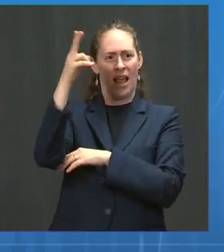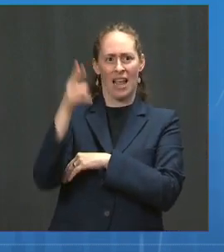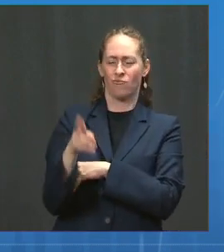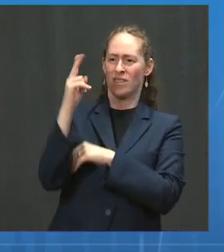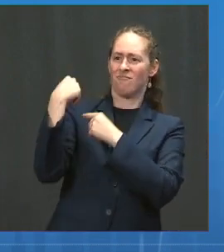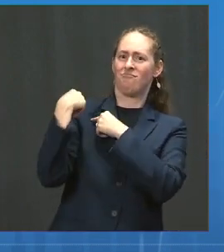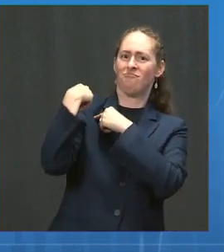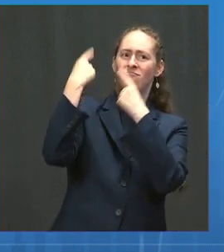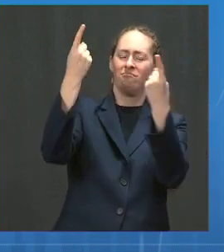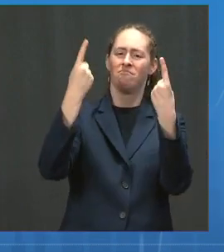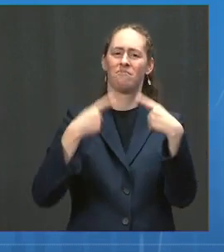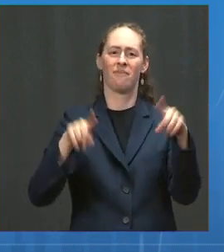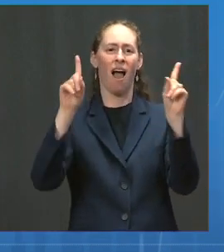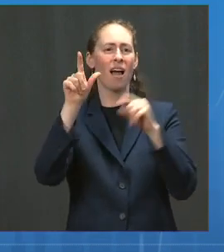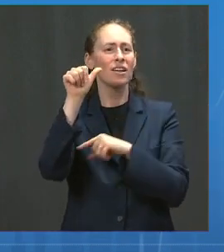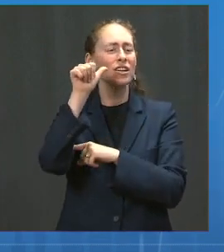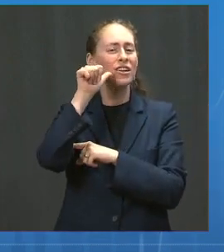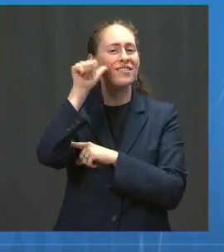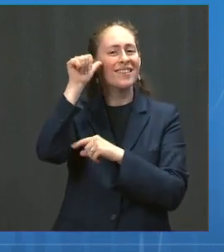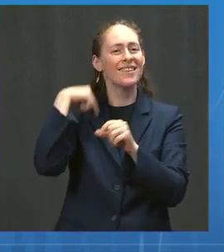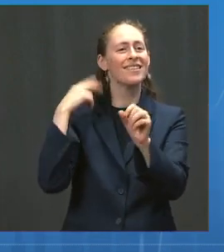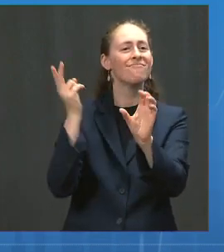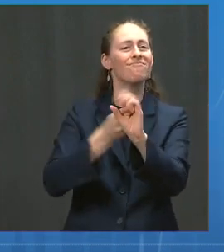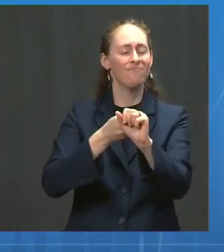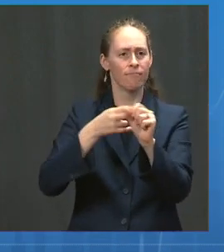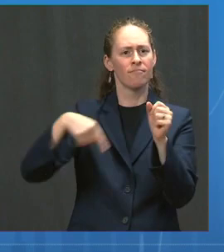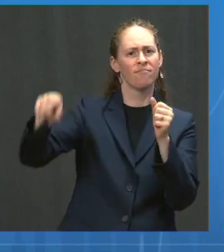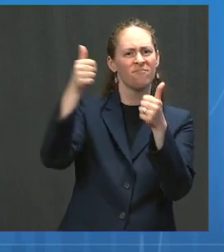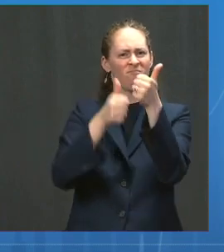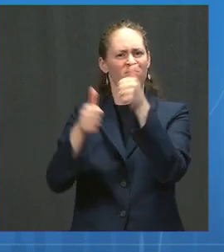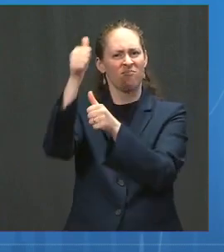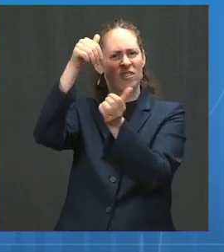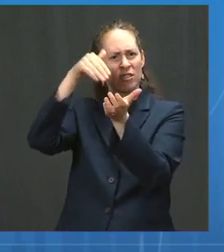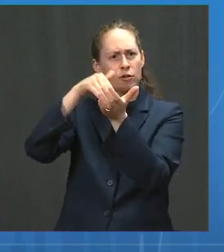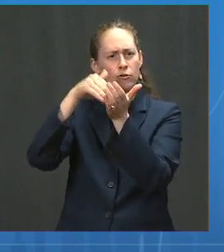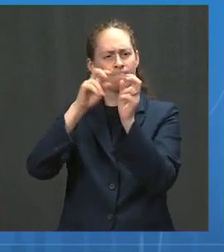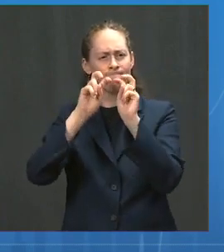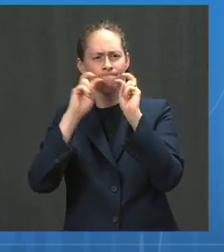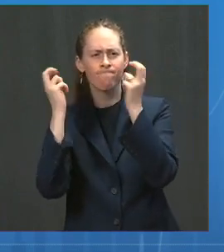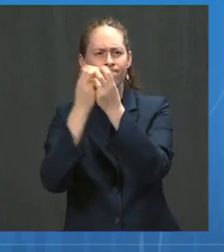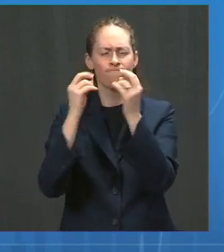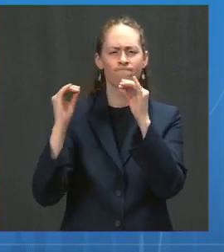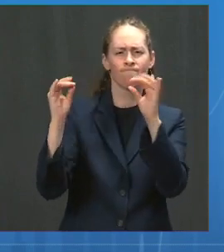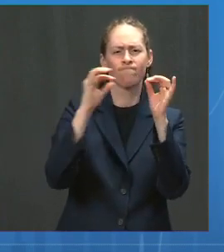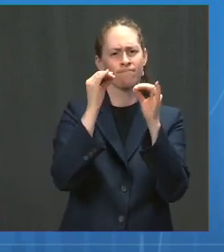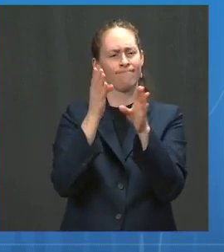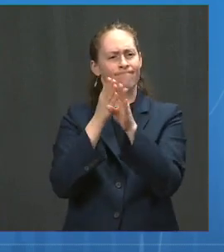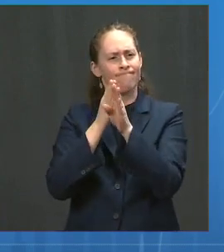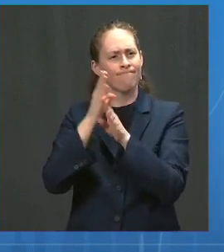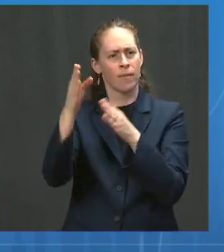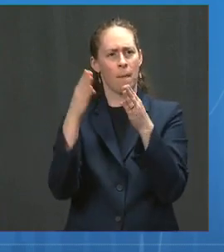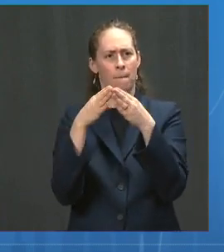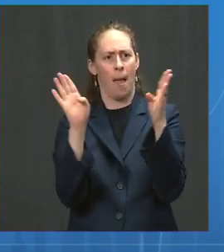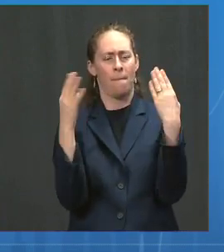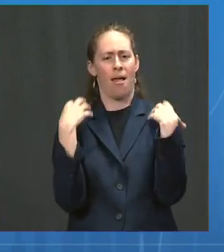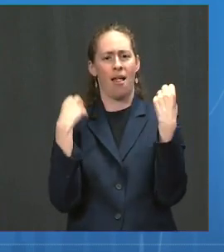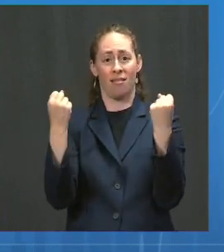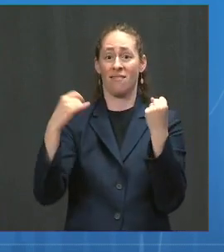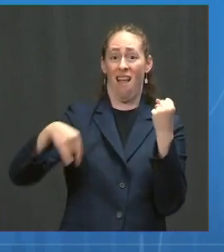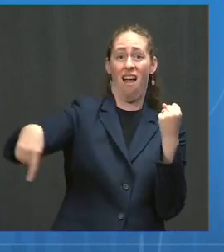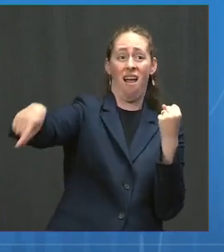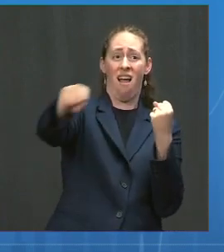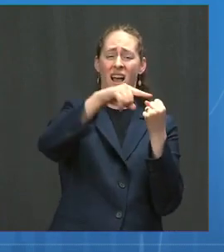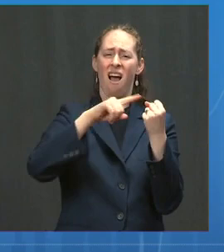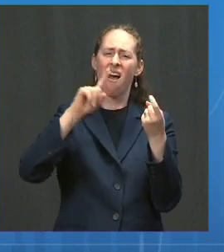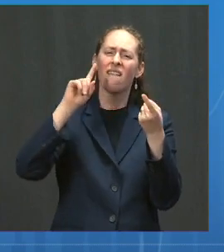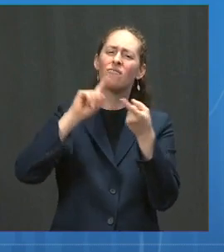these former Surgeons General are public health leaders who have been friends, mentors, and partners to me in my years as Surgeon General. And we spoke about